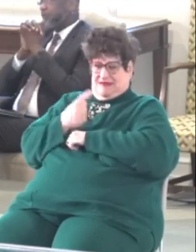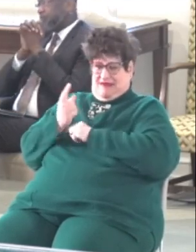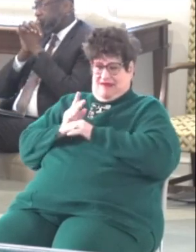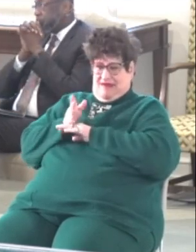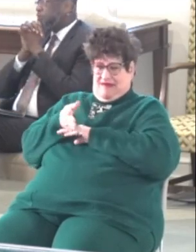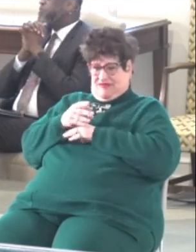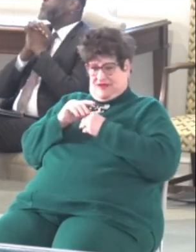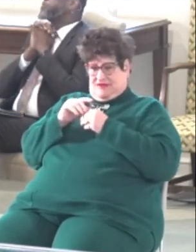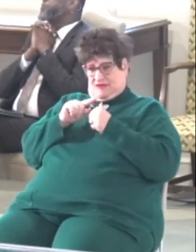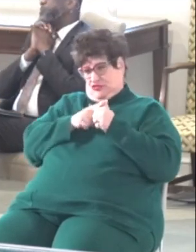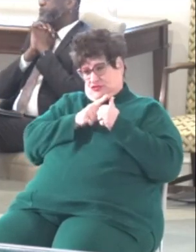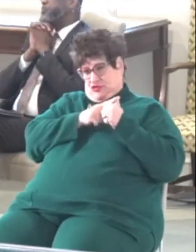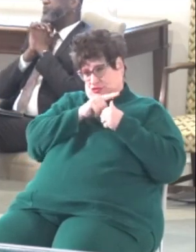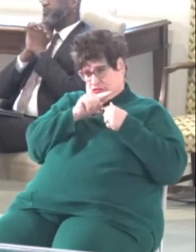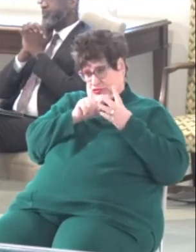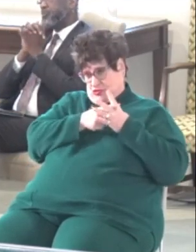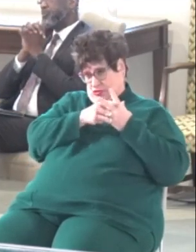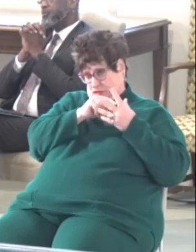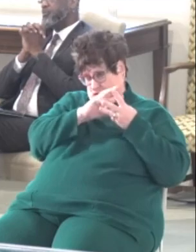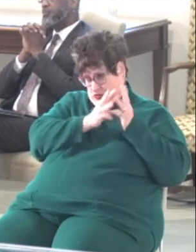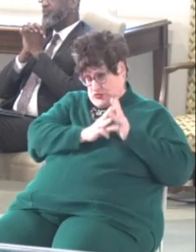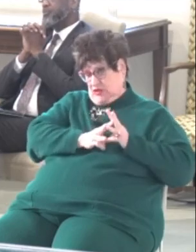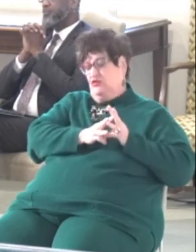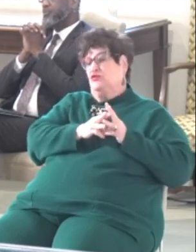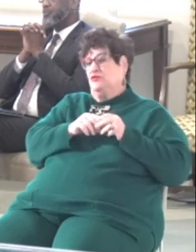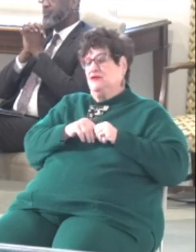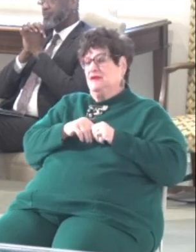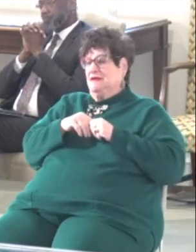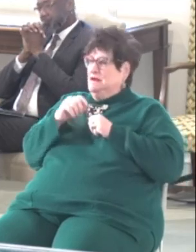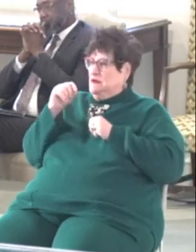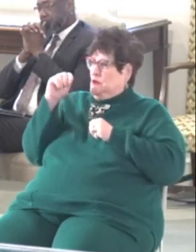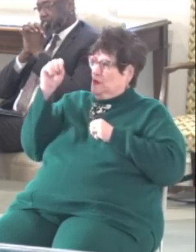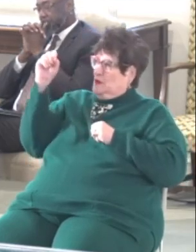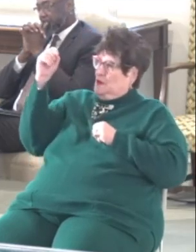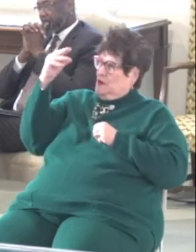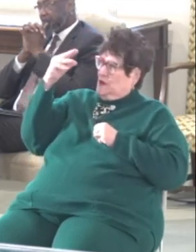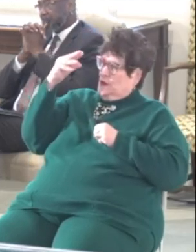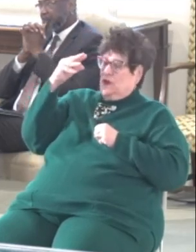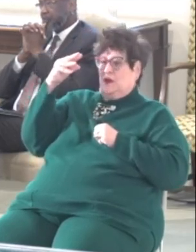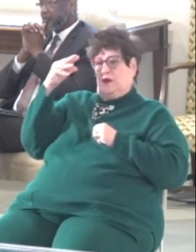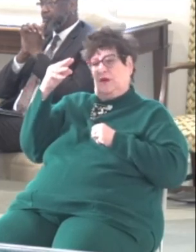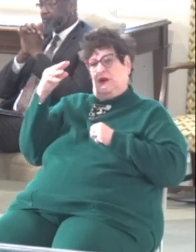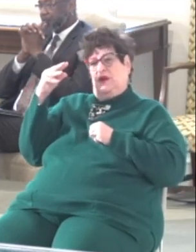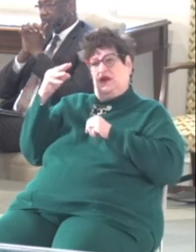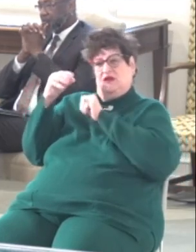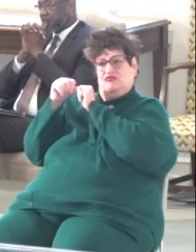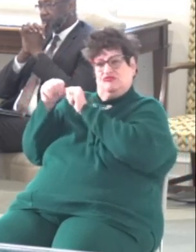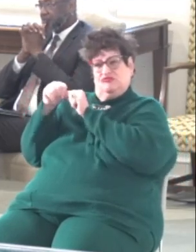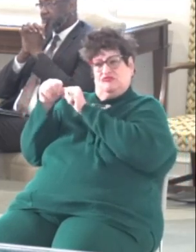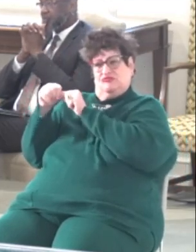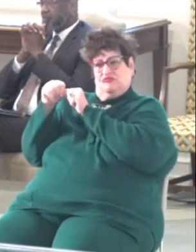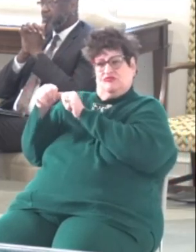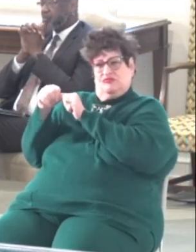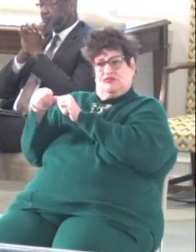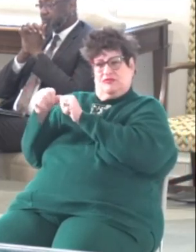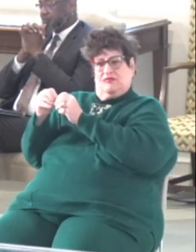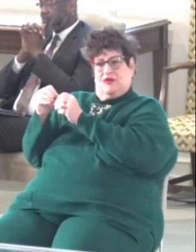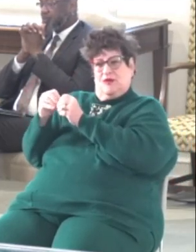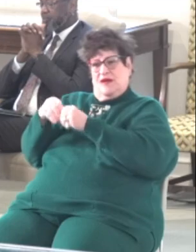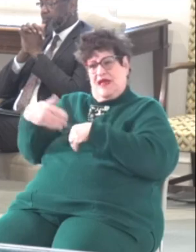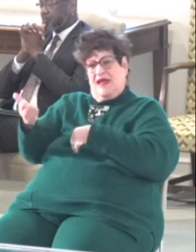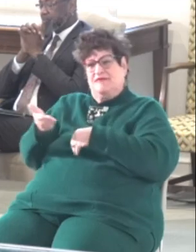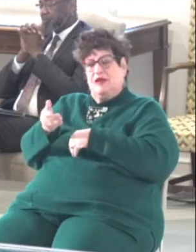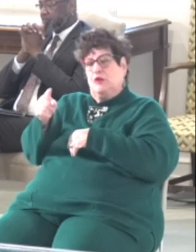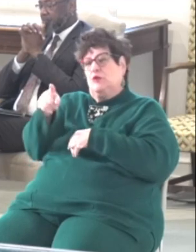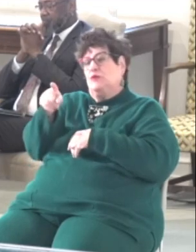showing up for us, and in a very small way has grown just a bit longer, I invite you with this